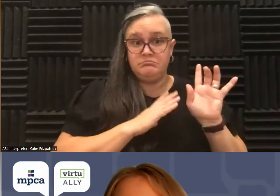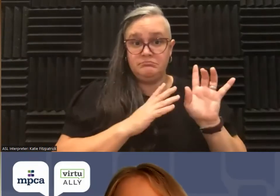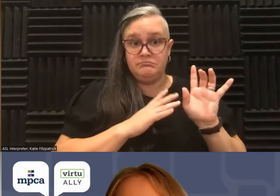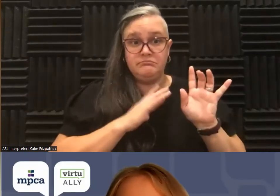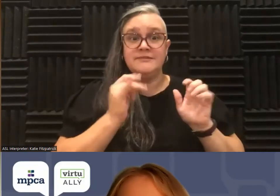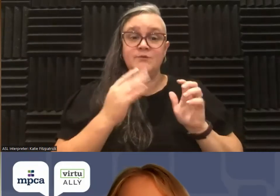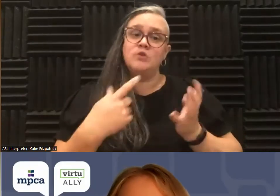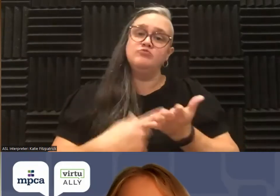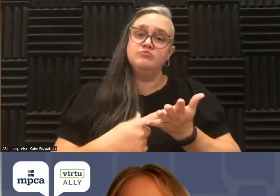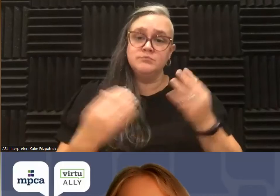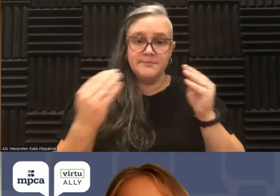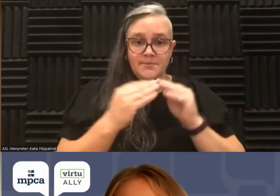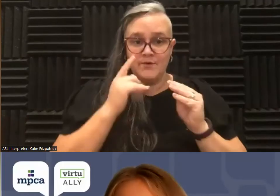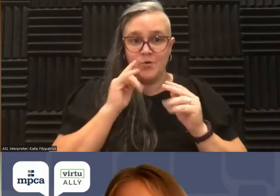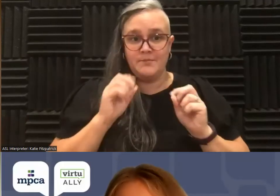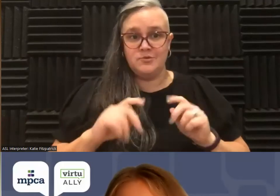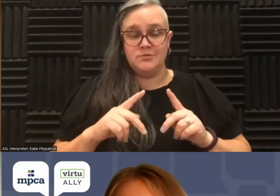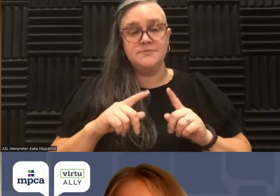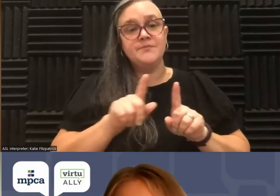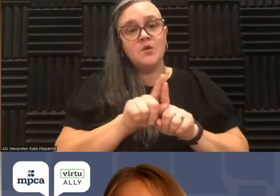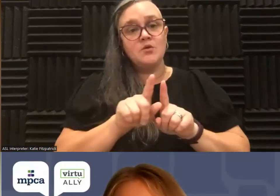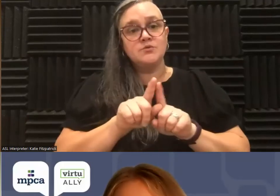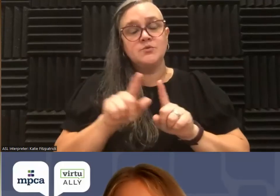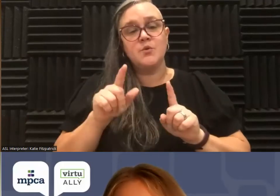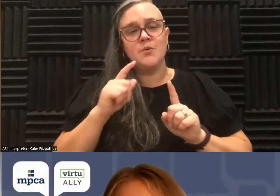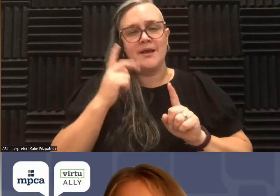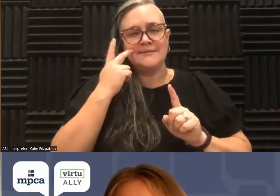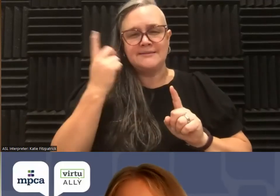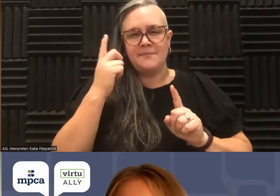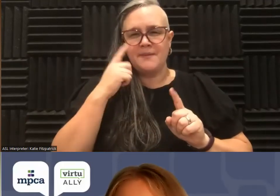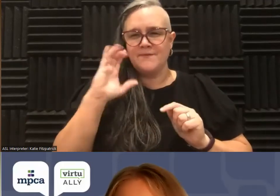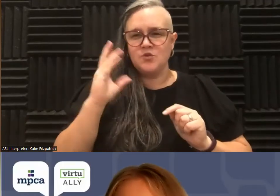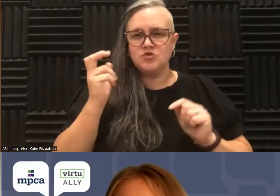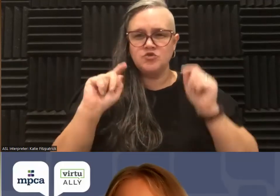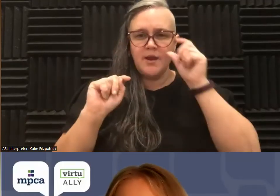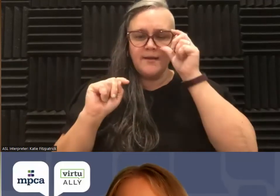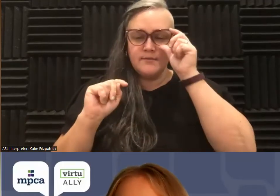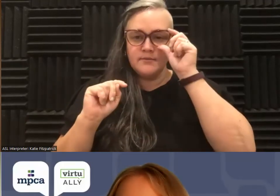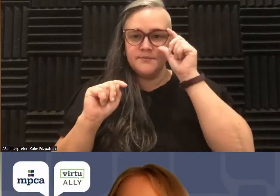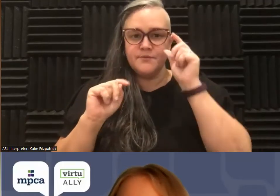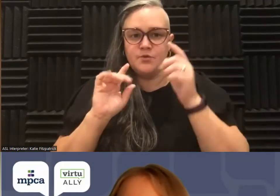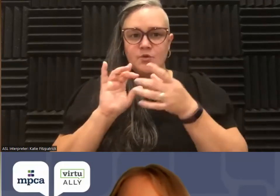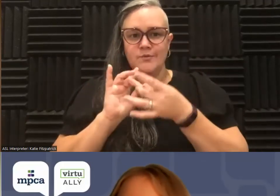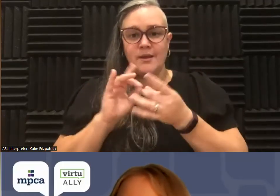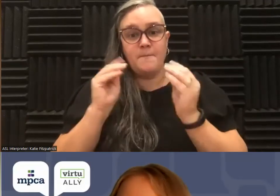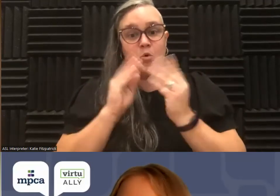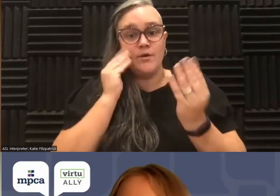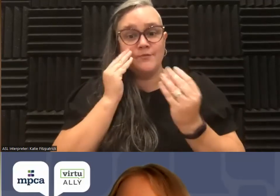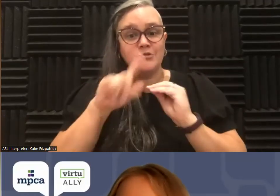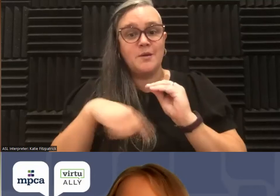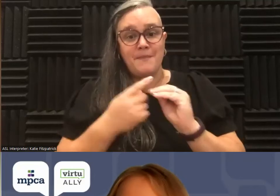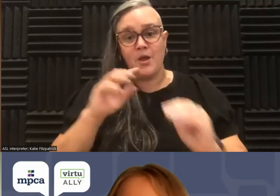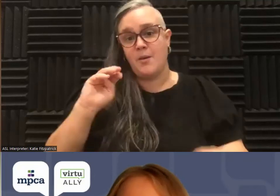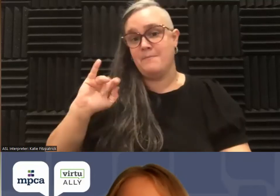talk more about it. I think I'd also seen something in the chat related to more information on migrant health.